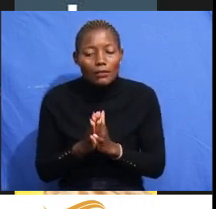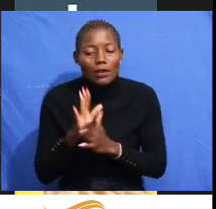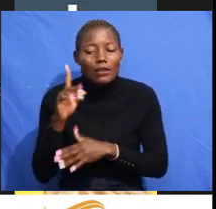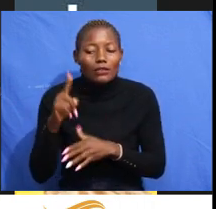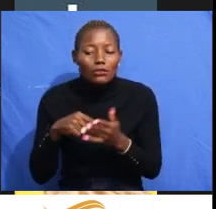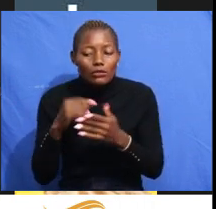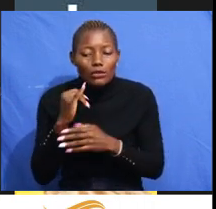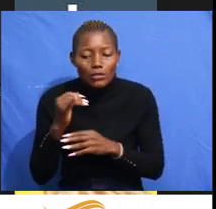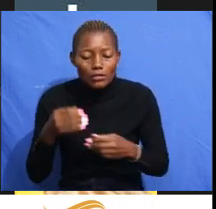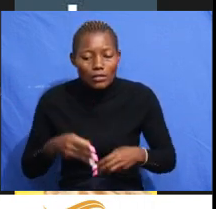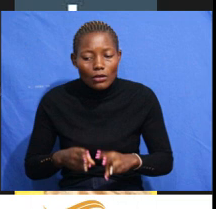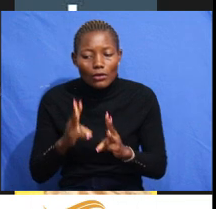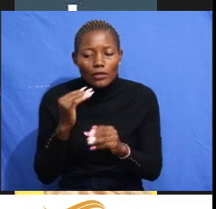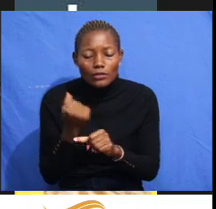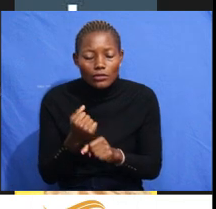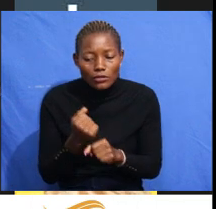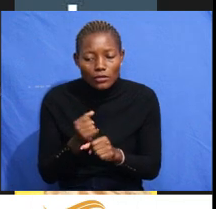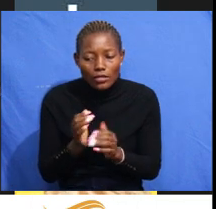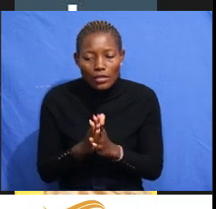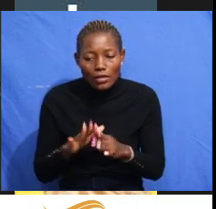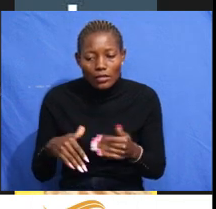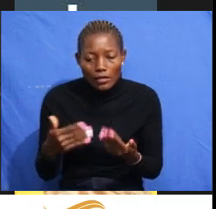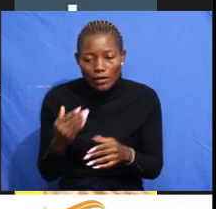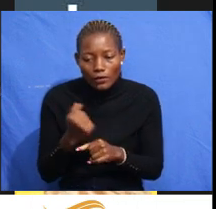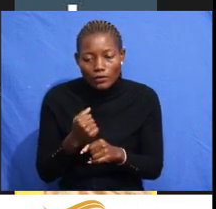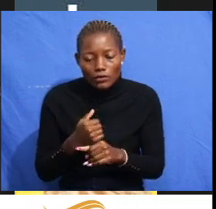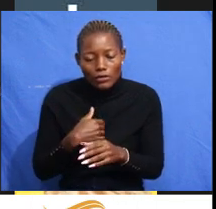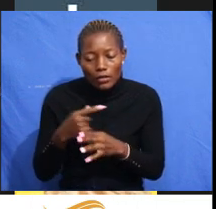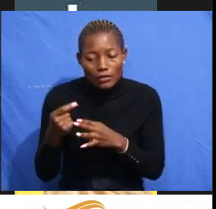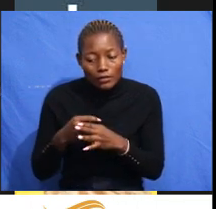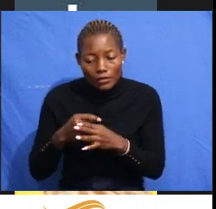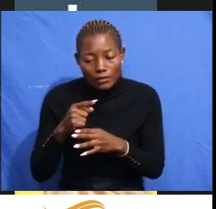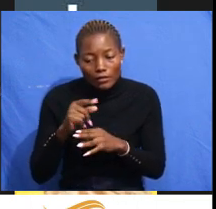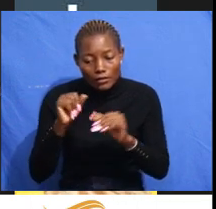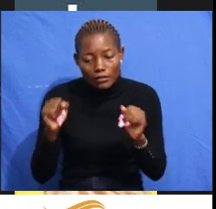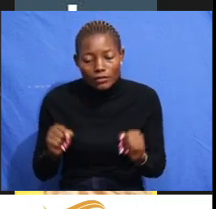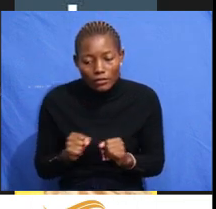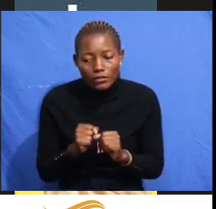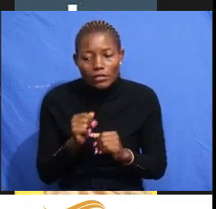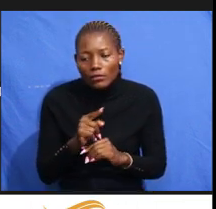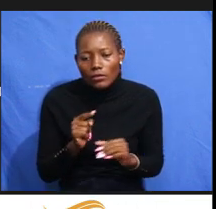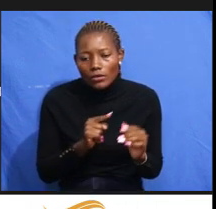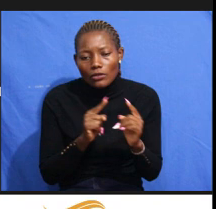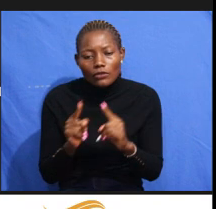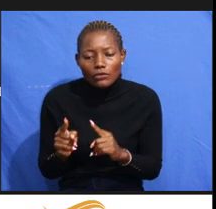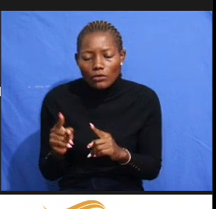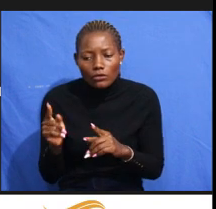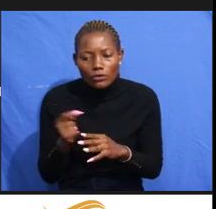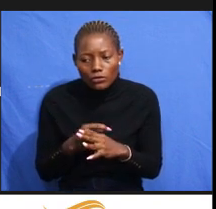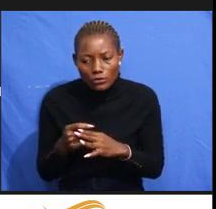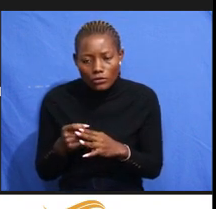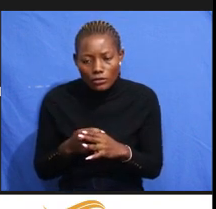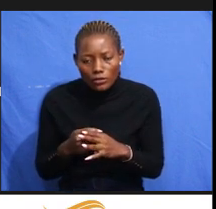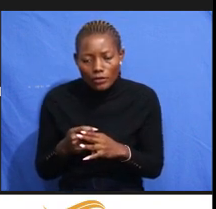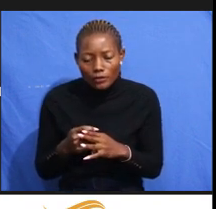what is the way to do it, and how do I also train this particular system. You've got to train the phosphagen system because of